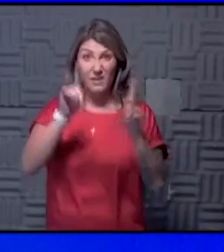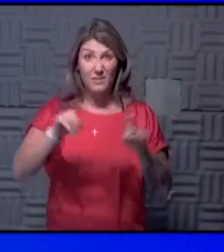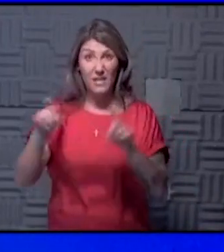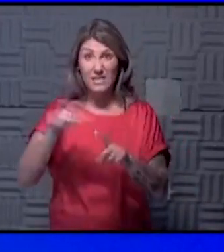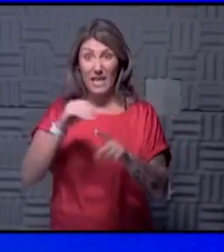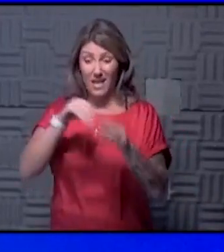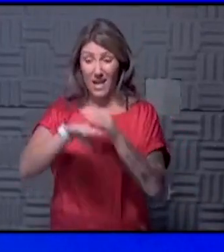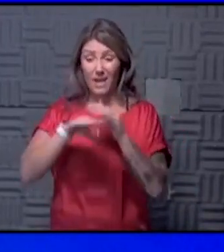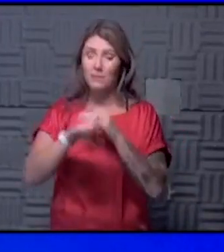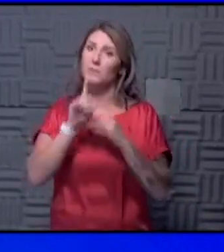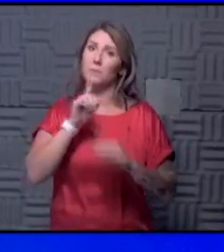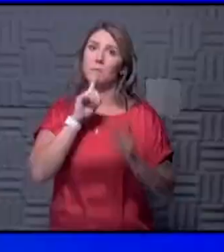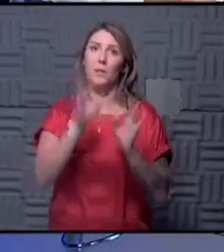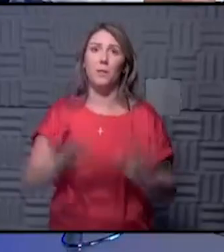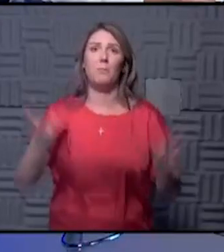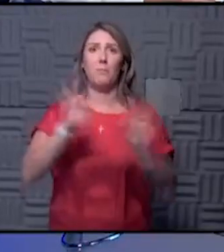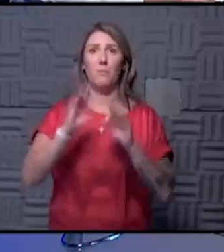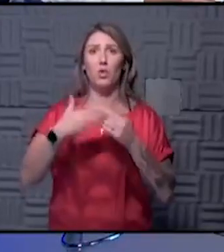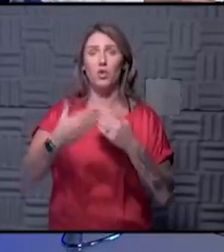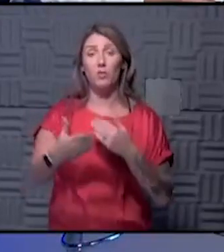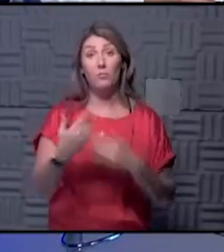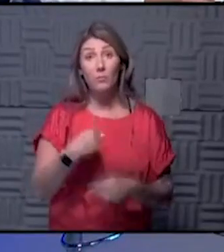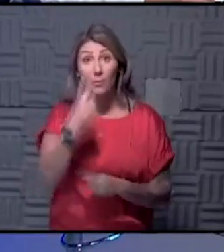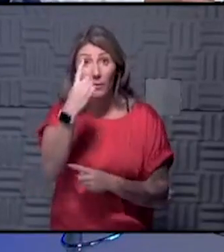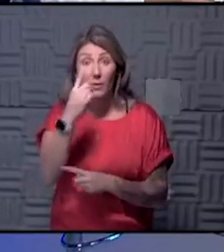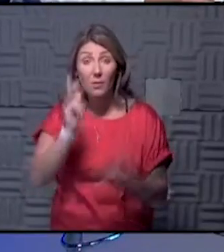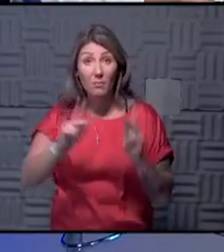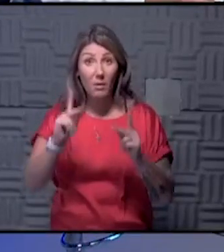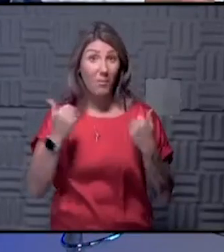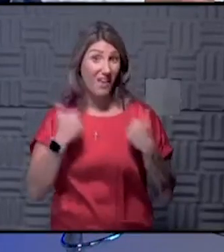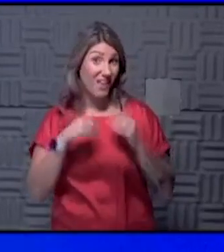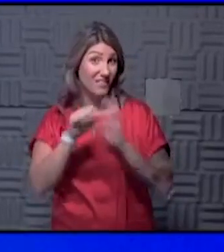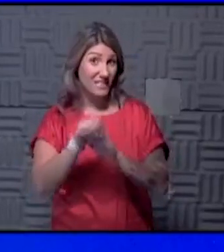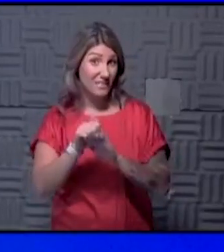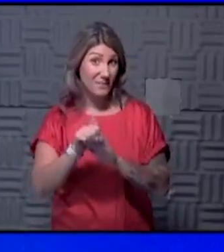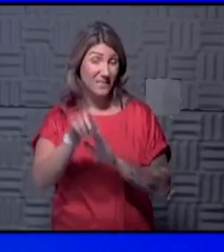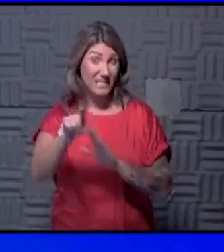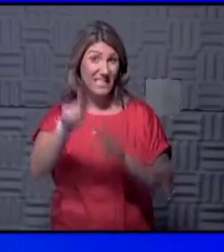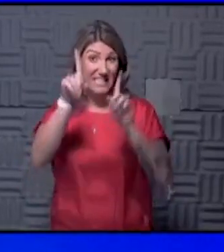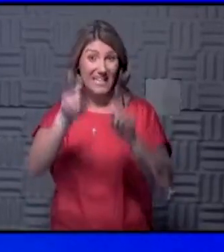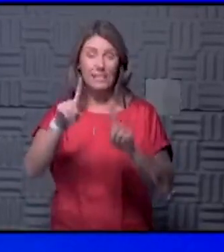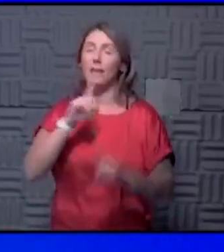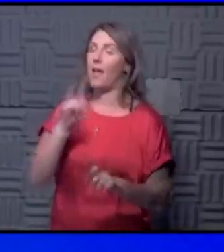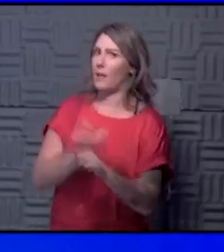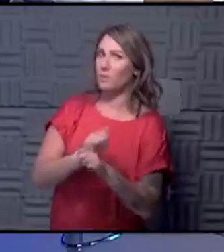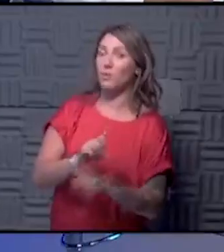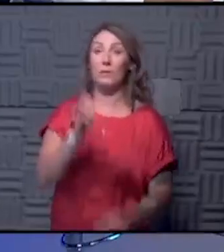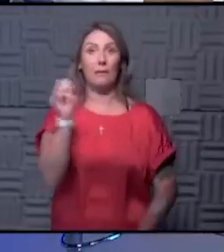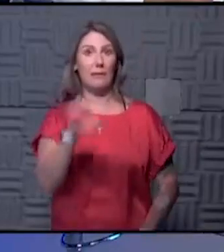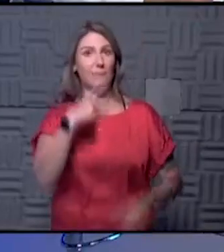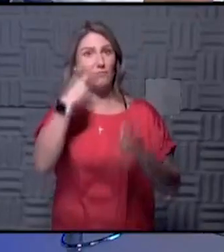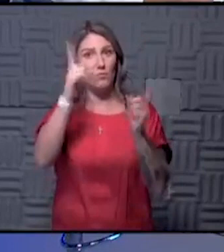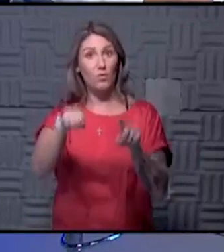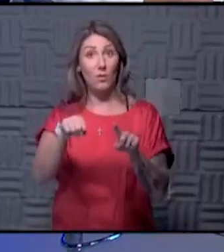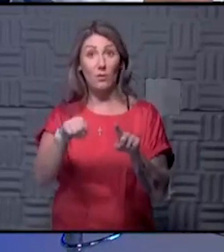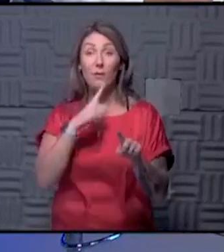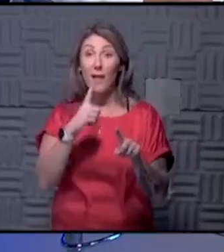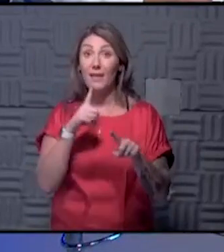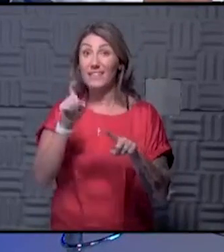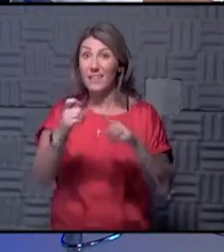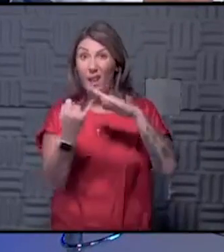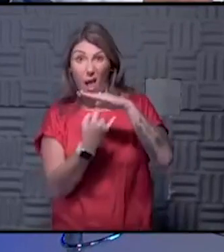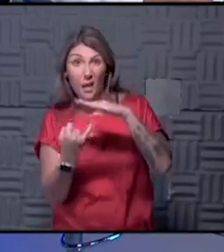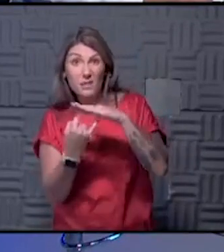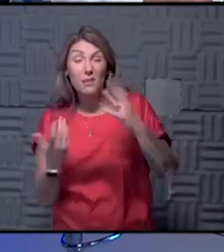going to be so important moving forward. So do you think people who have those symptoms should go and get tested? I absolutely do. I do too. And I think the other thing is you got to isolate. You can't go to